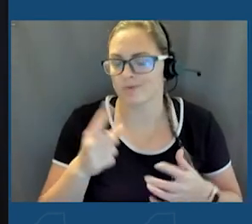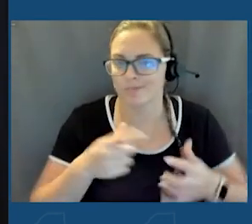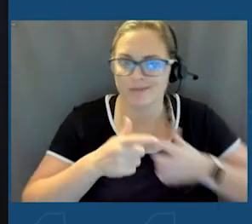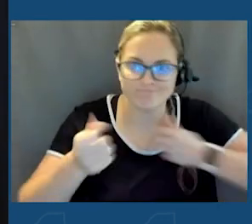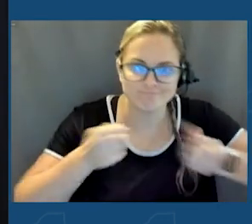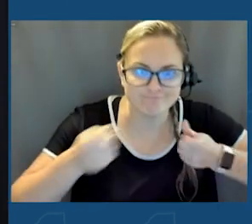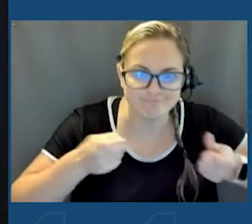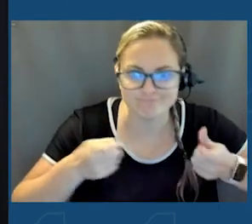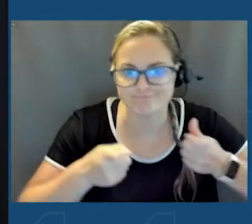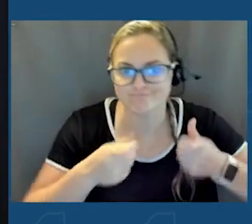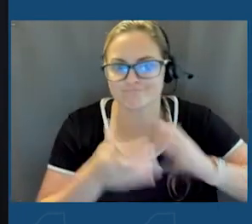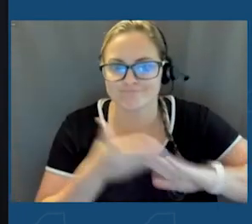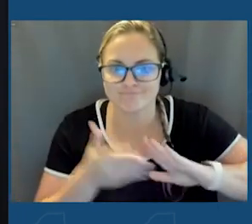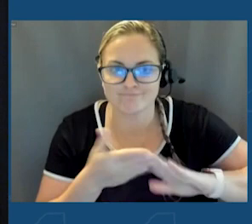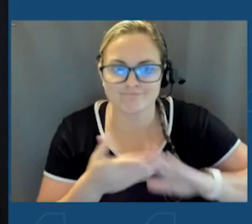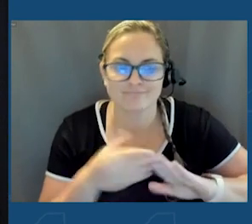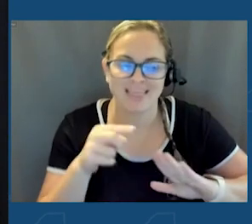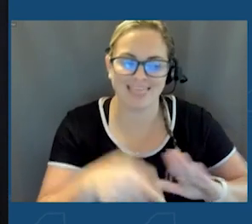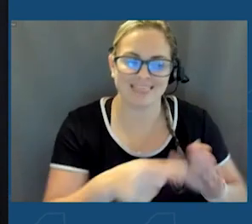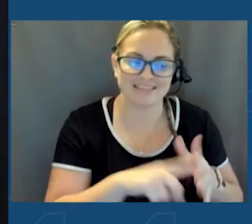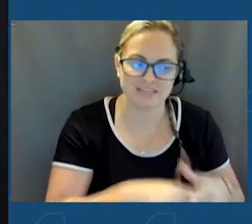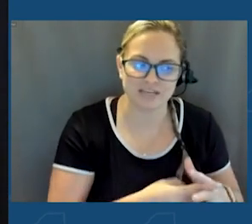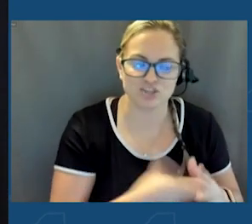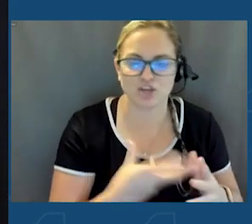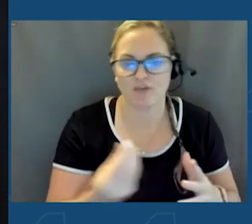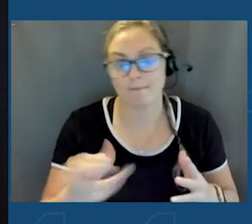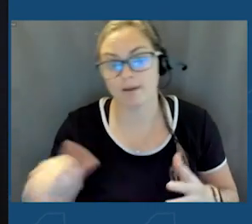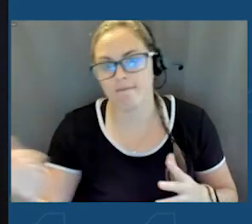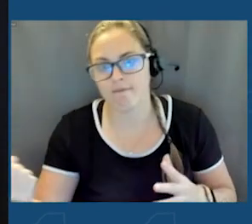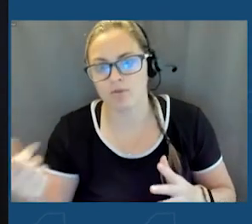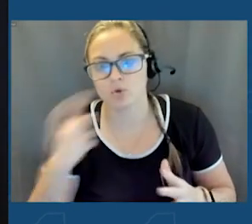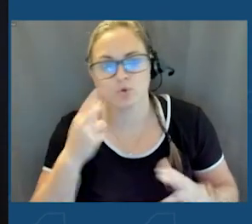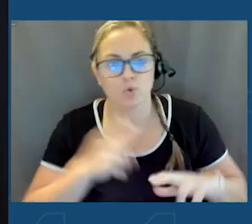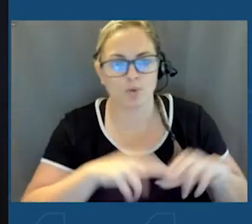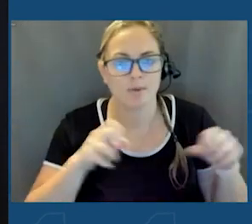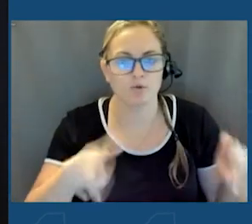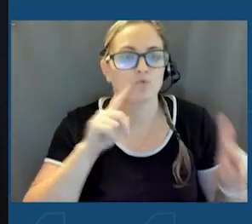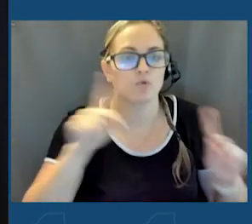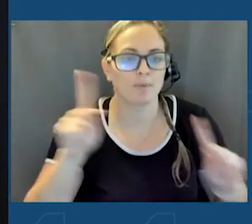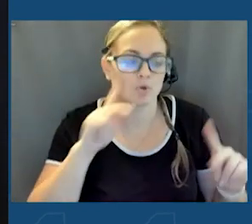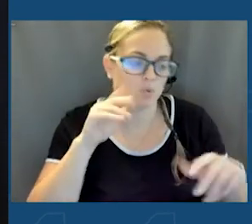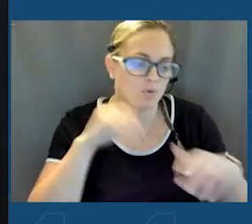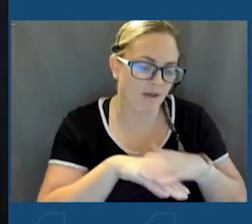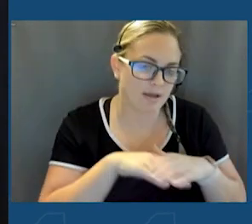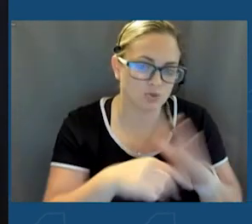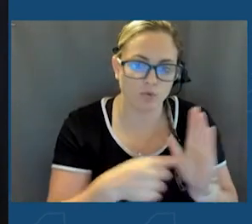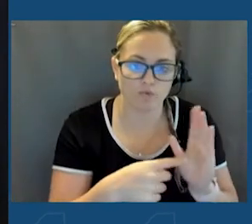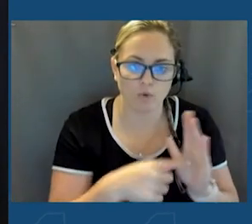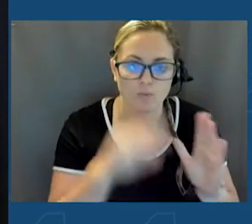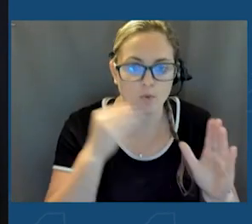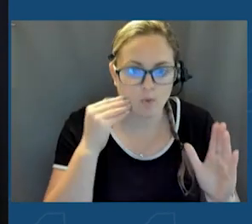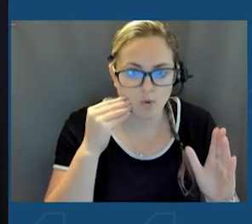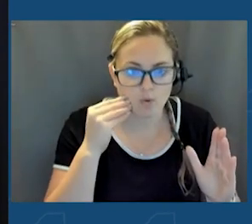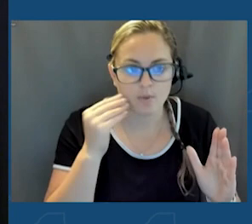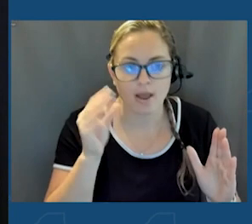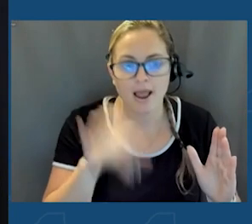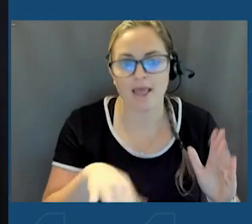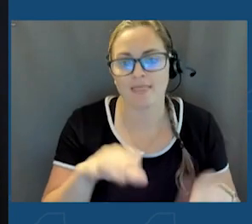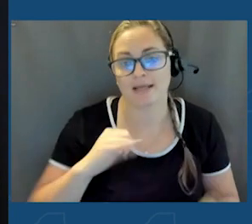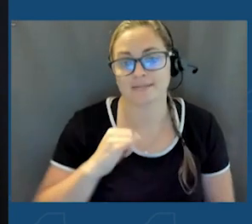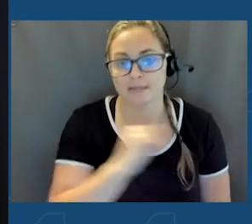this initiative as well as many others to increase the opportunity for people to have access to affordable homes, and that's the mayor of New York